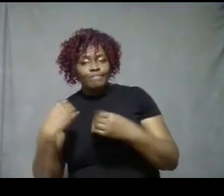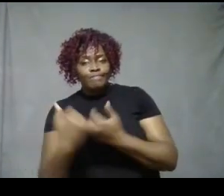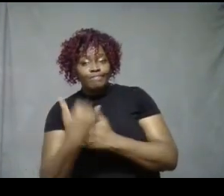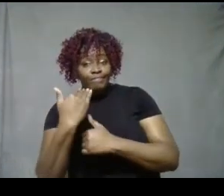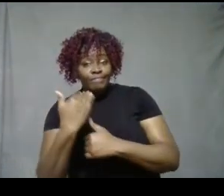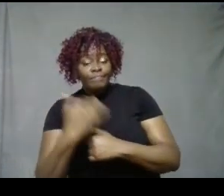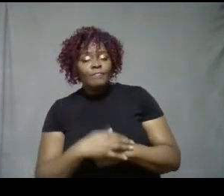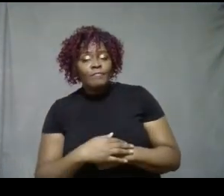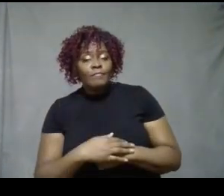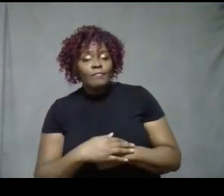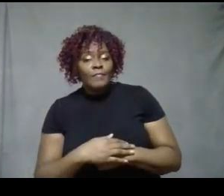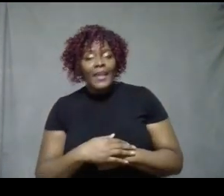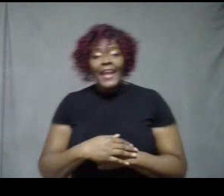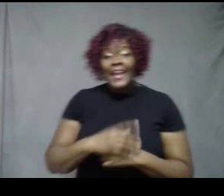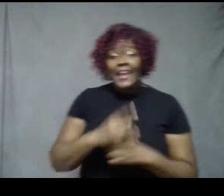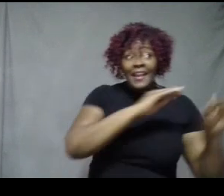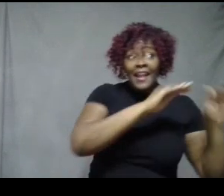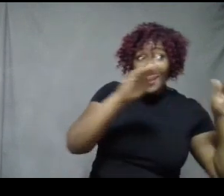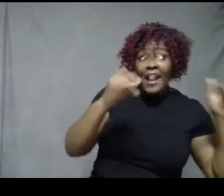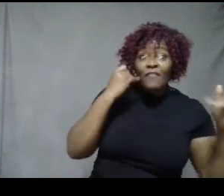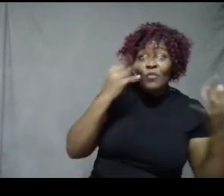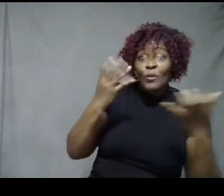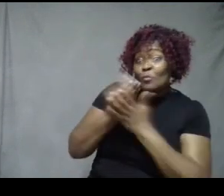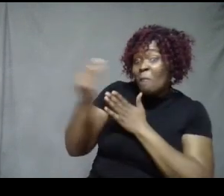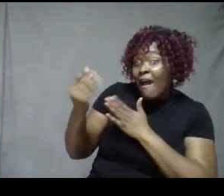art at an affordable price. Thank you.